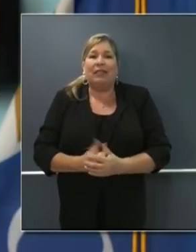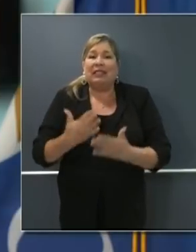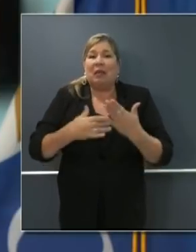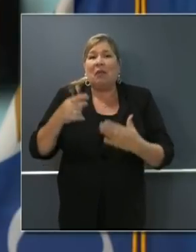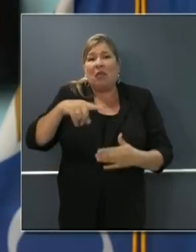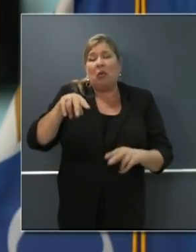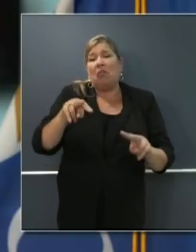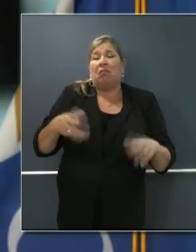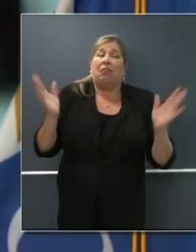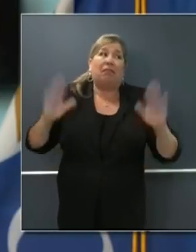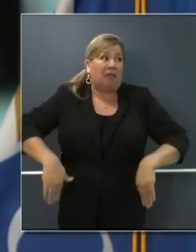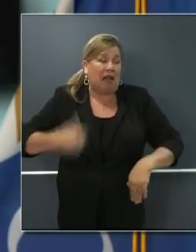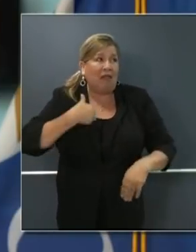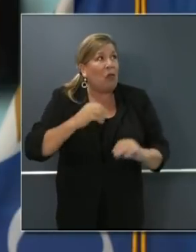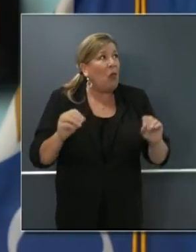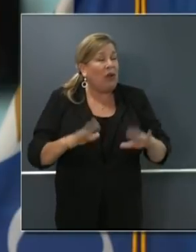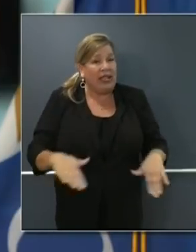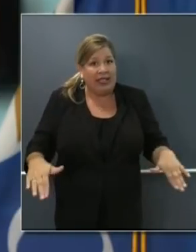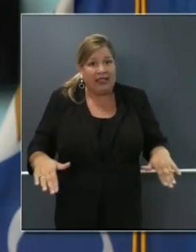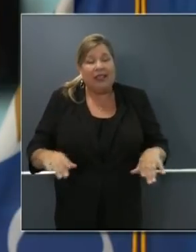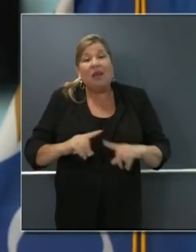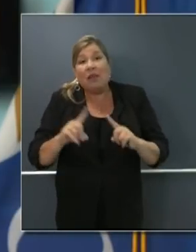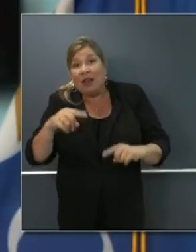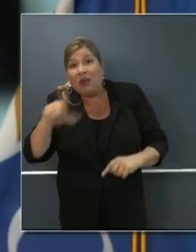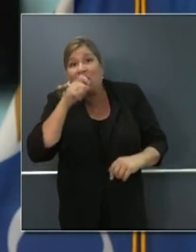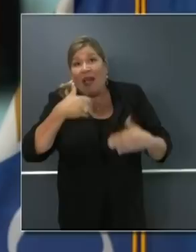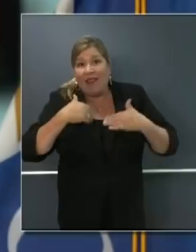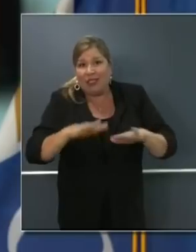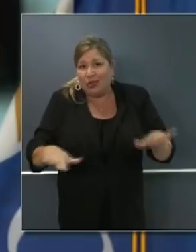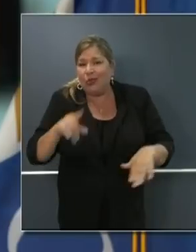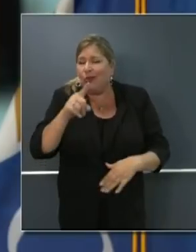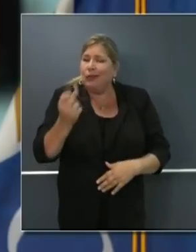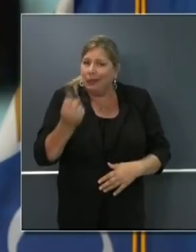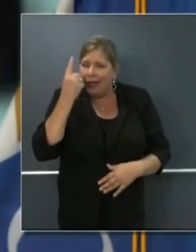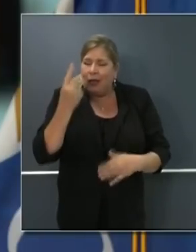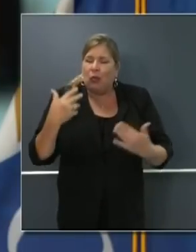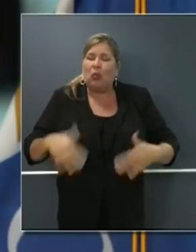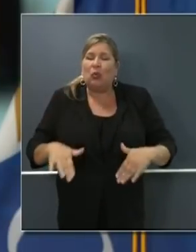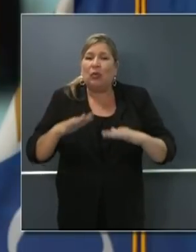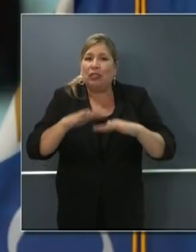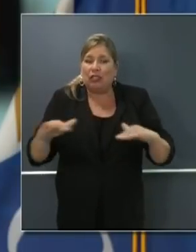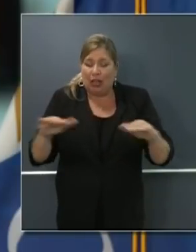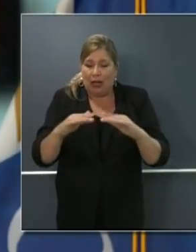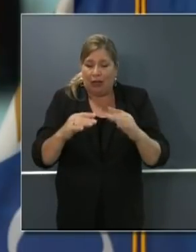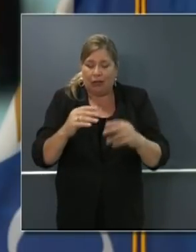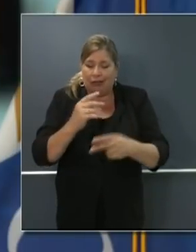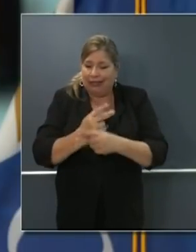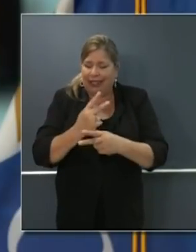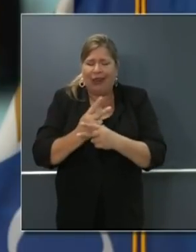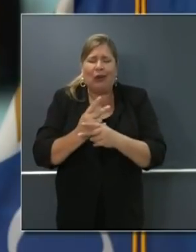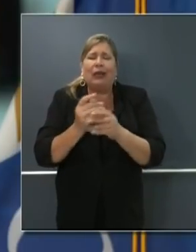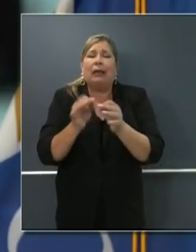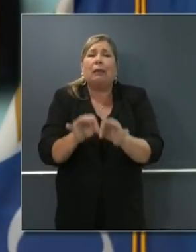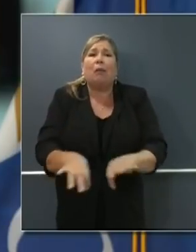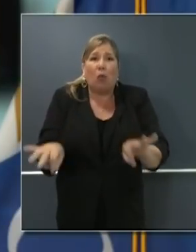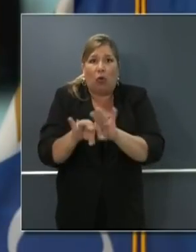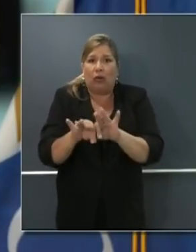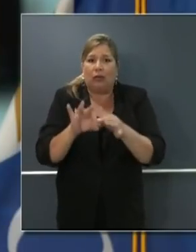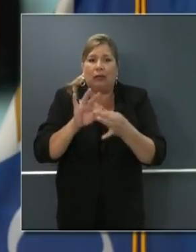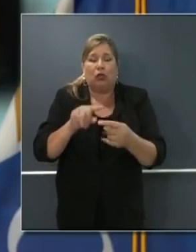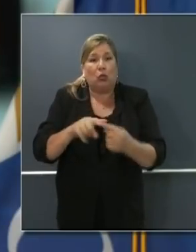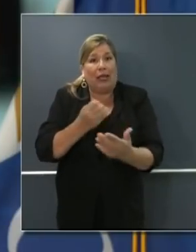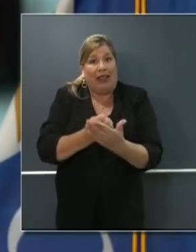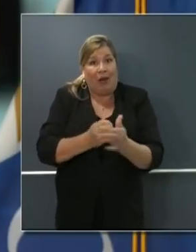but those with kids that understand the power and importance of childcare and understand childcare is economic development. Childcare is